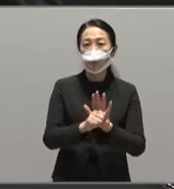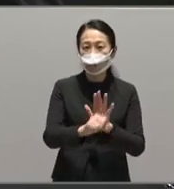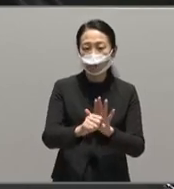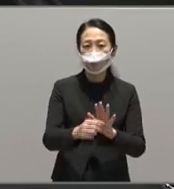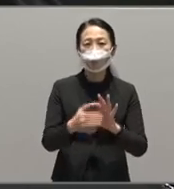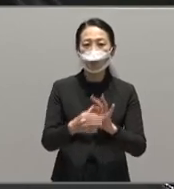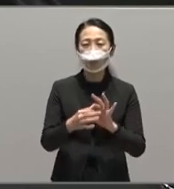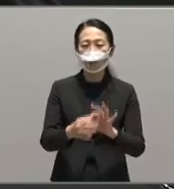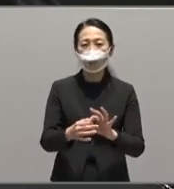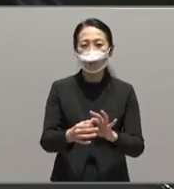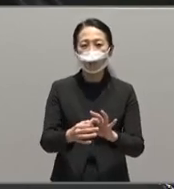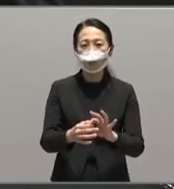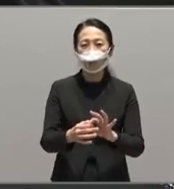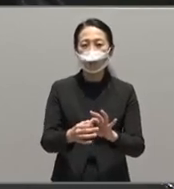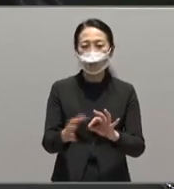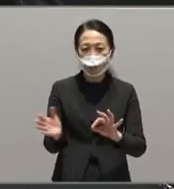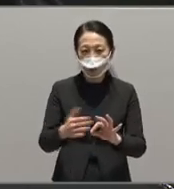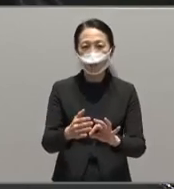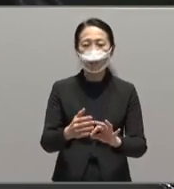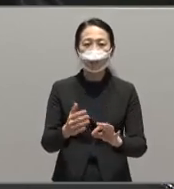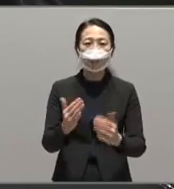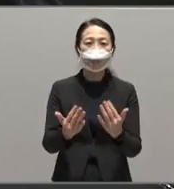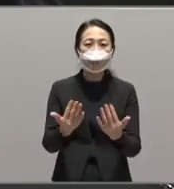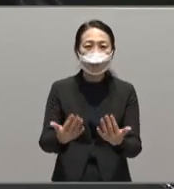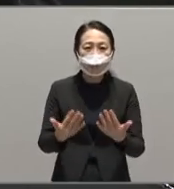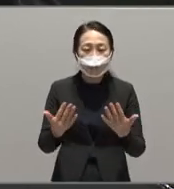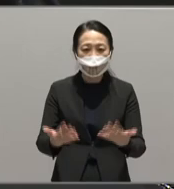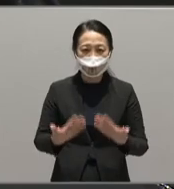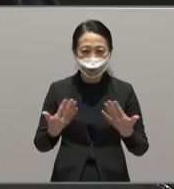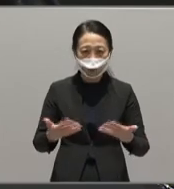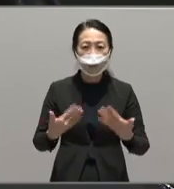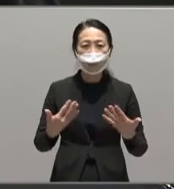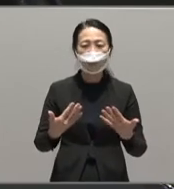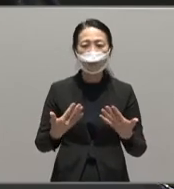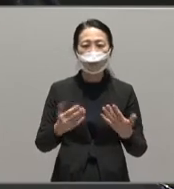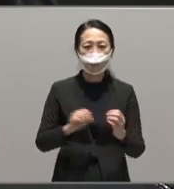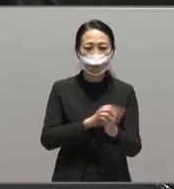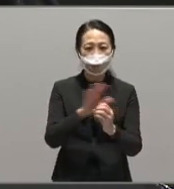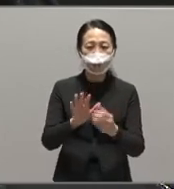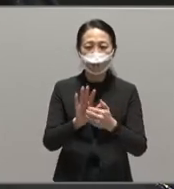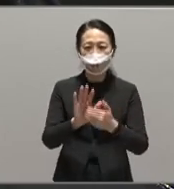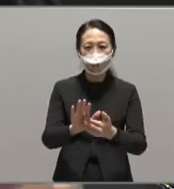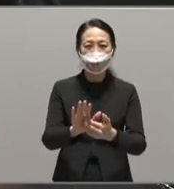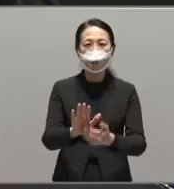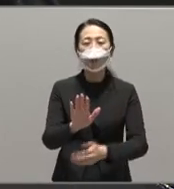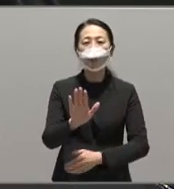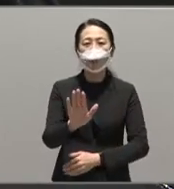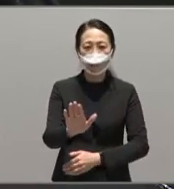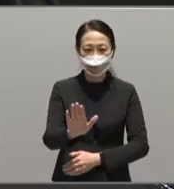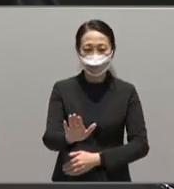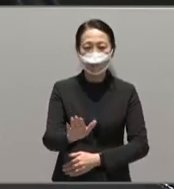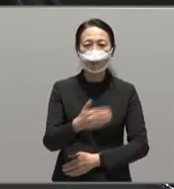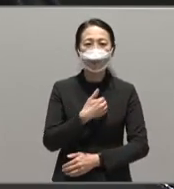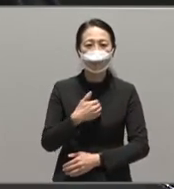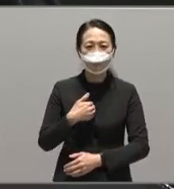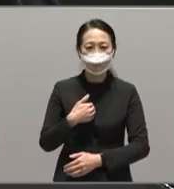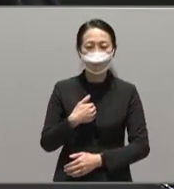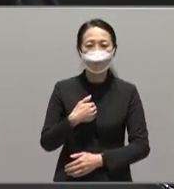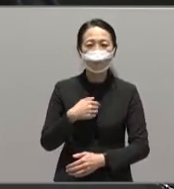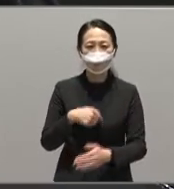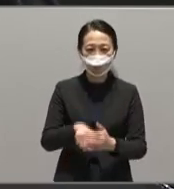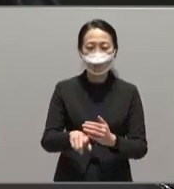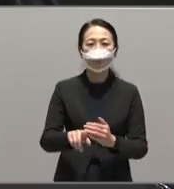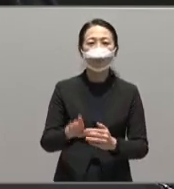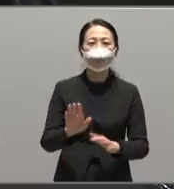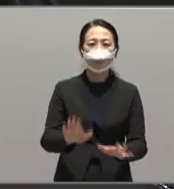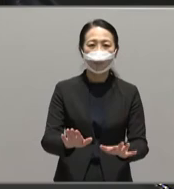So from the stress and the immunity perspective, I would say that the breast bathing actually can be